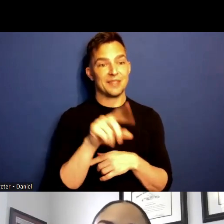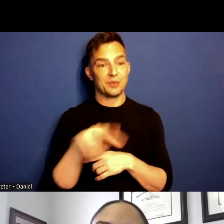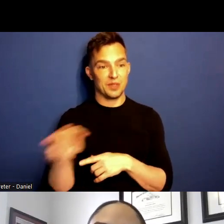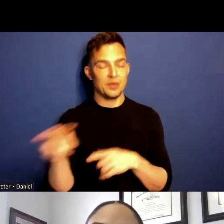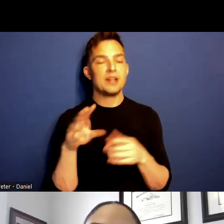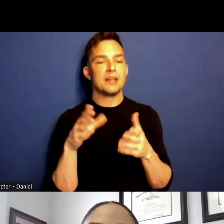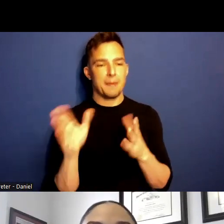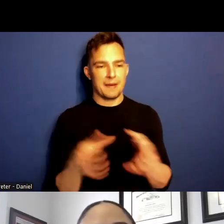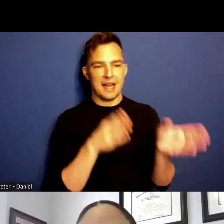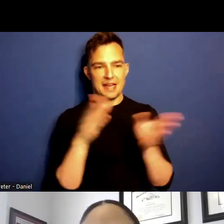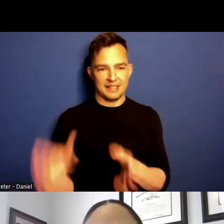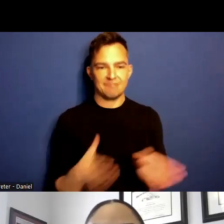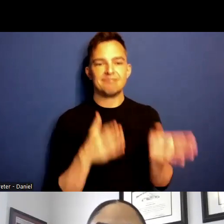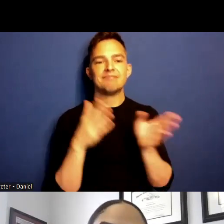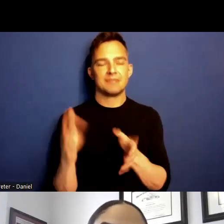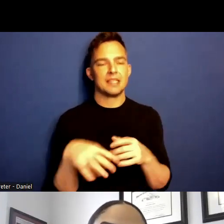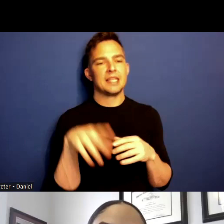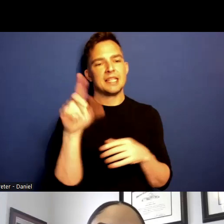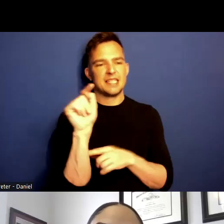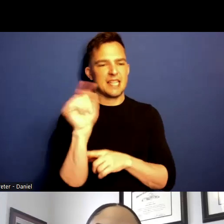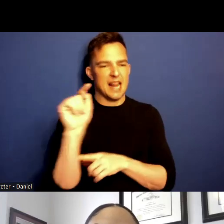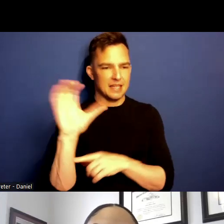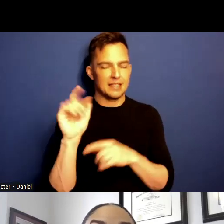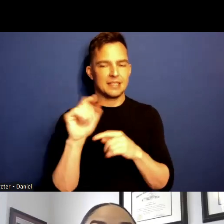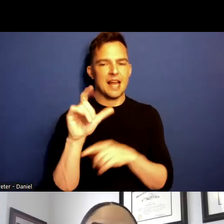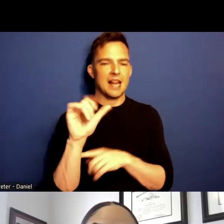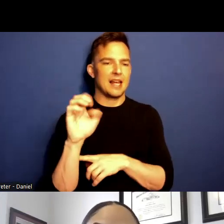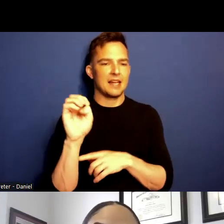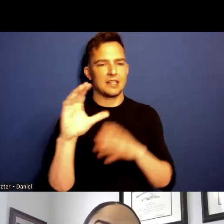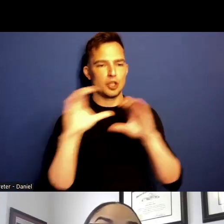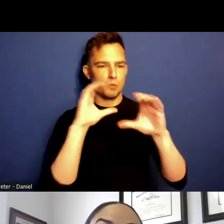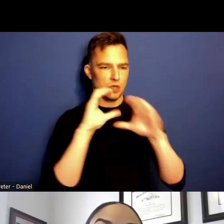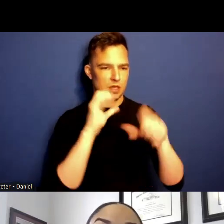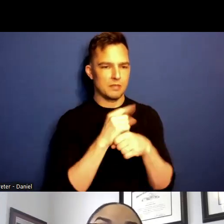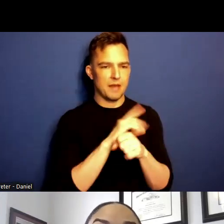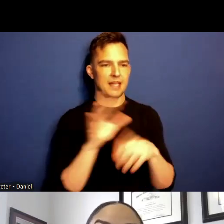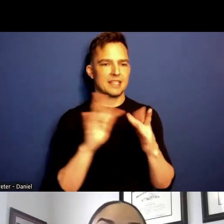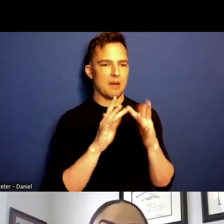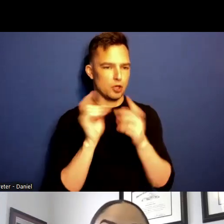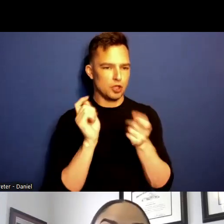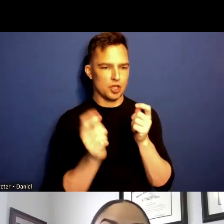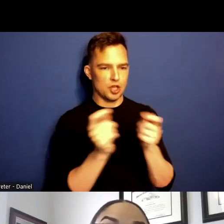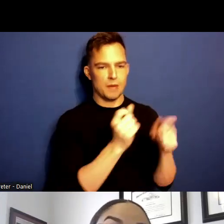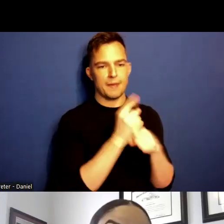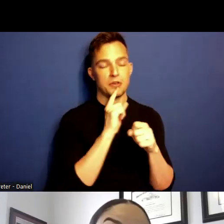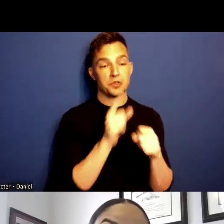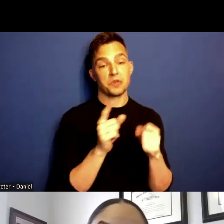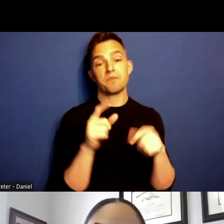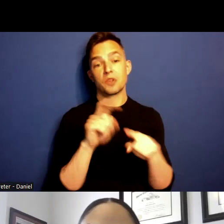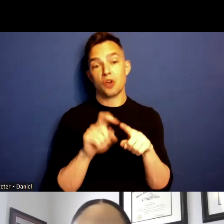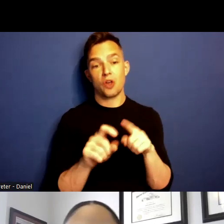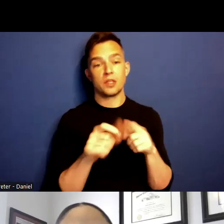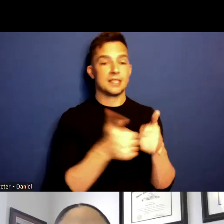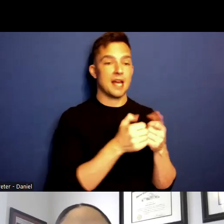activities soon began with telecommunications providers working to make network changes to ensure calls and texts could connect